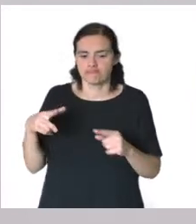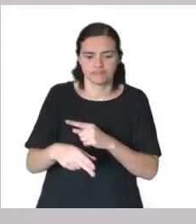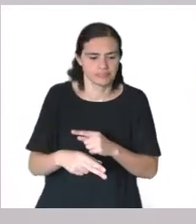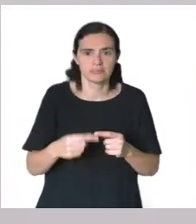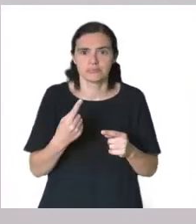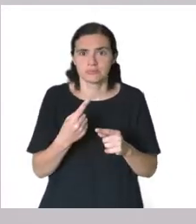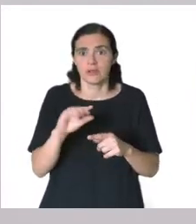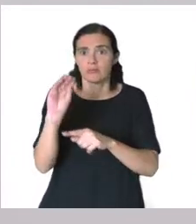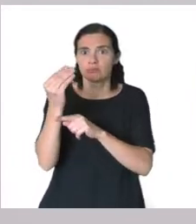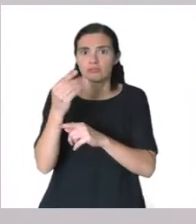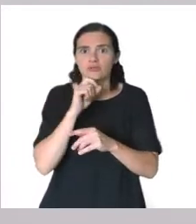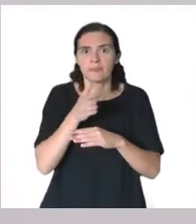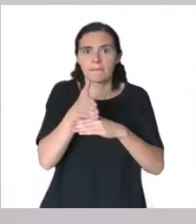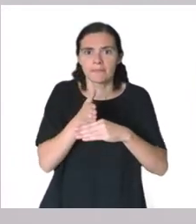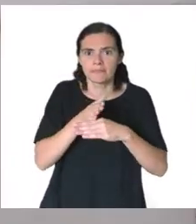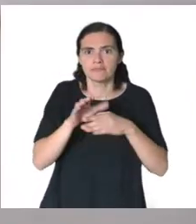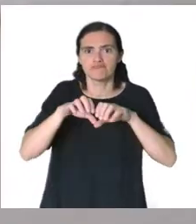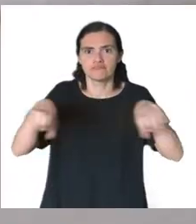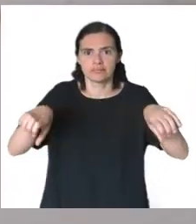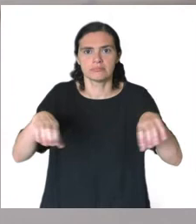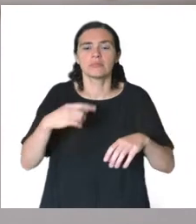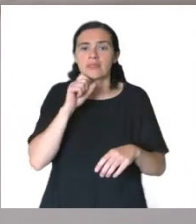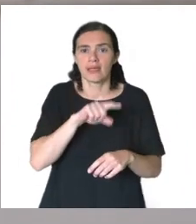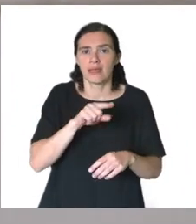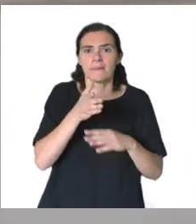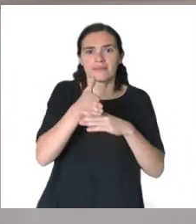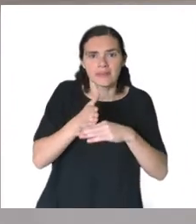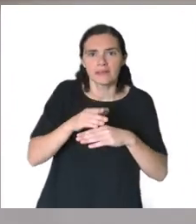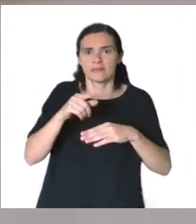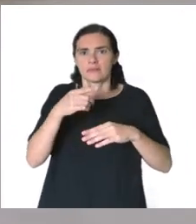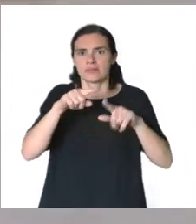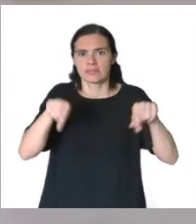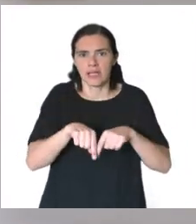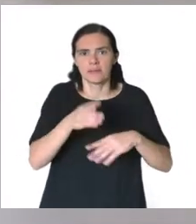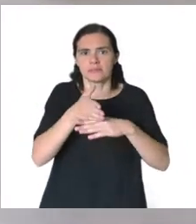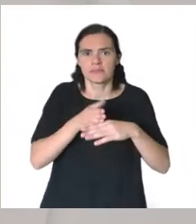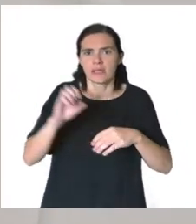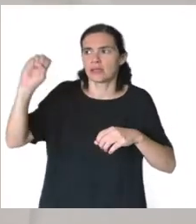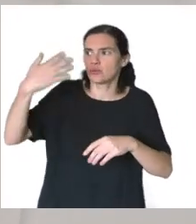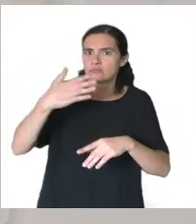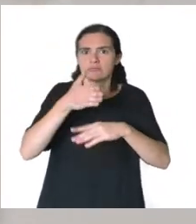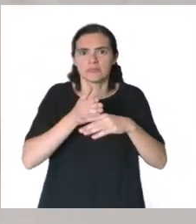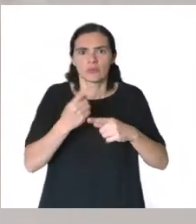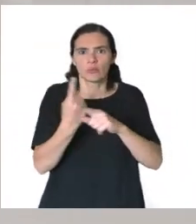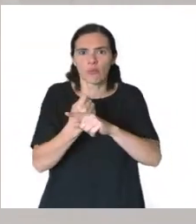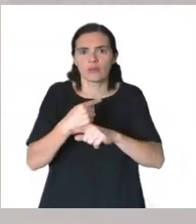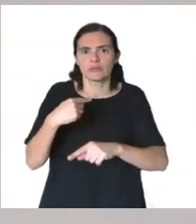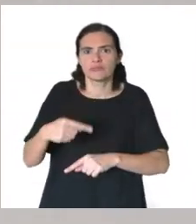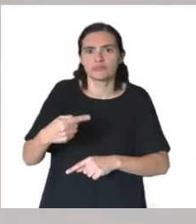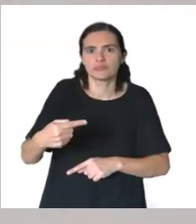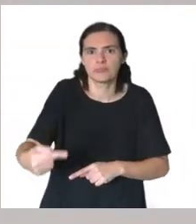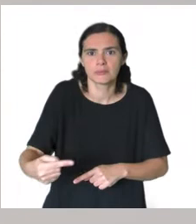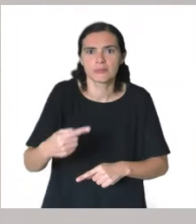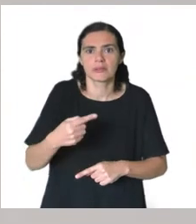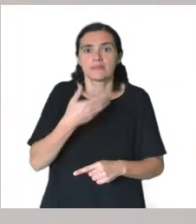cut all these objects in two. Half of the room, half of the life, Half of what makes someone's